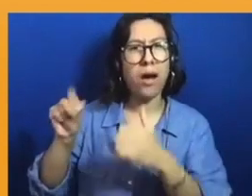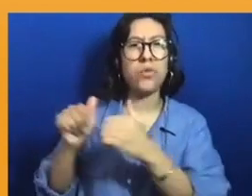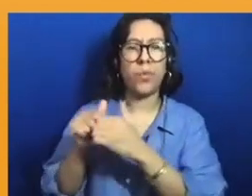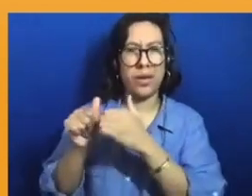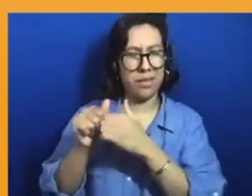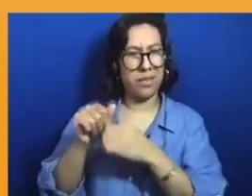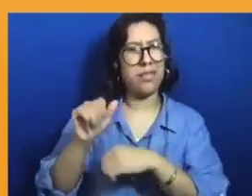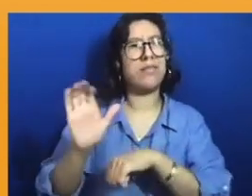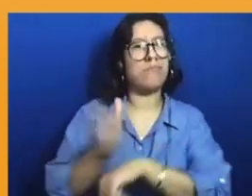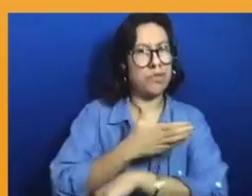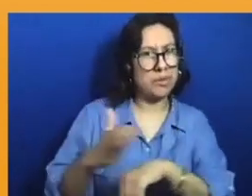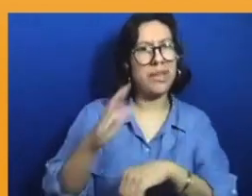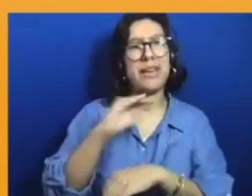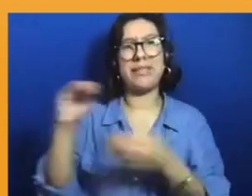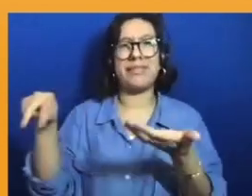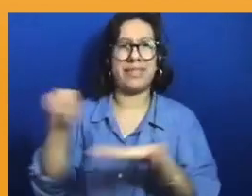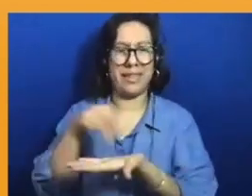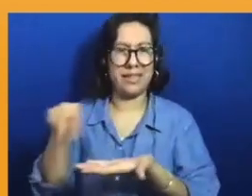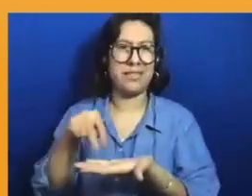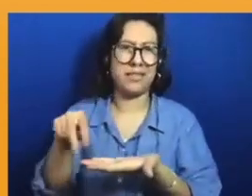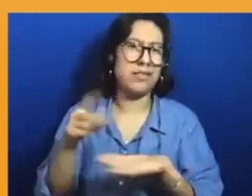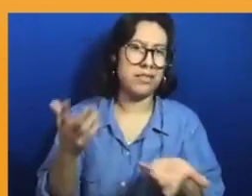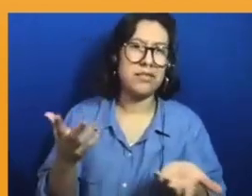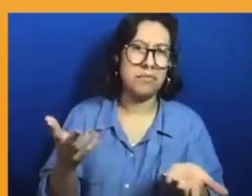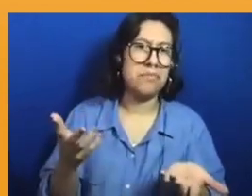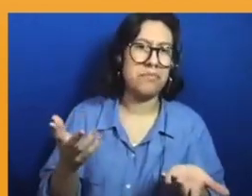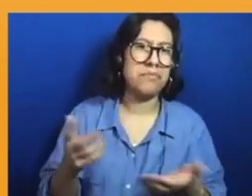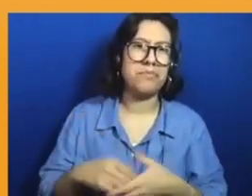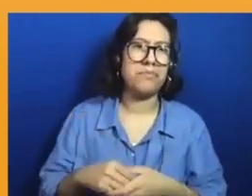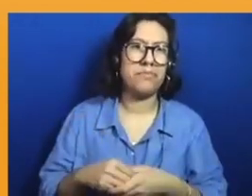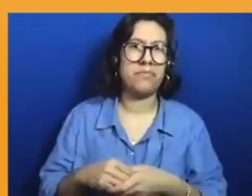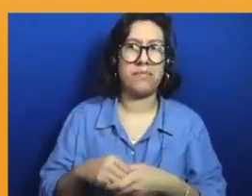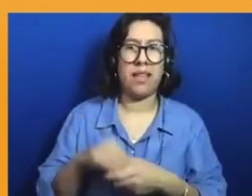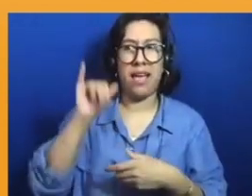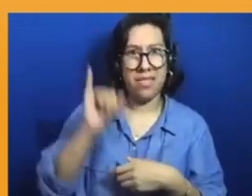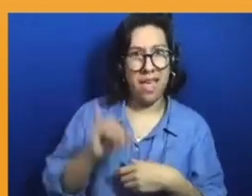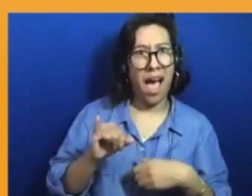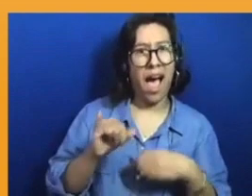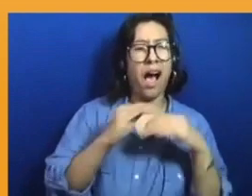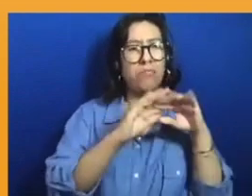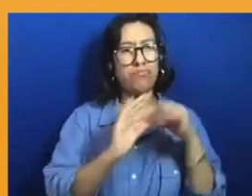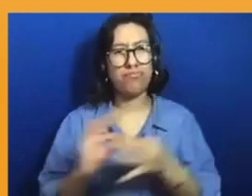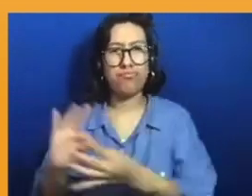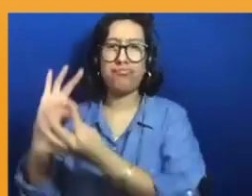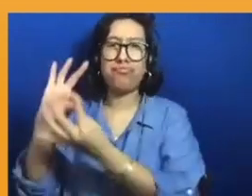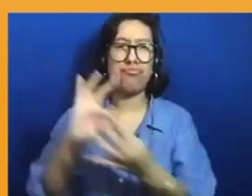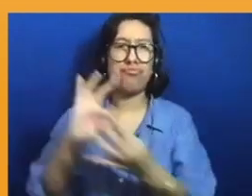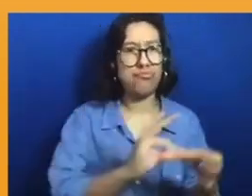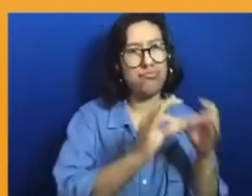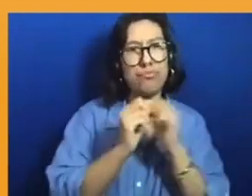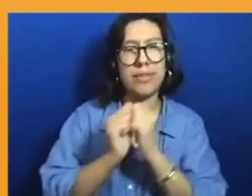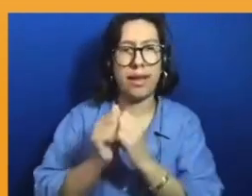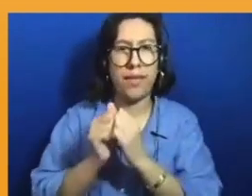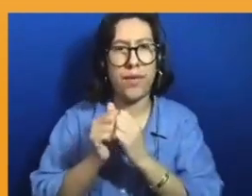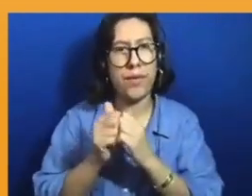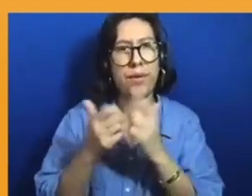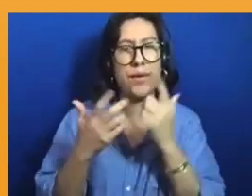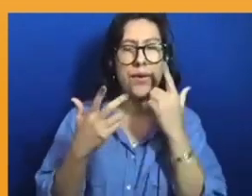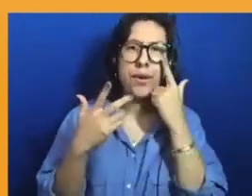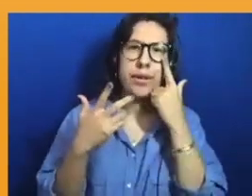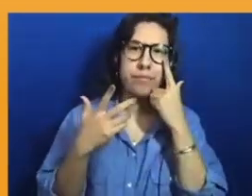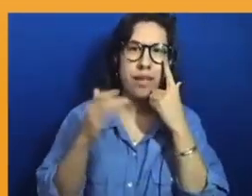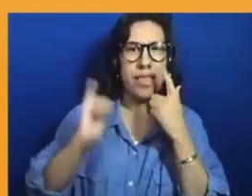dance, because it really leads into one another, I think, beautifully. So